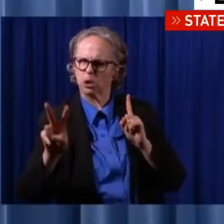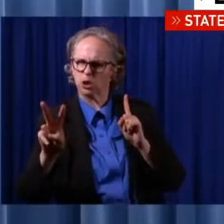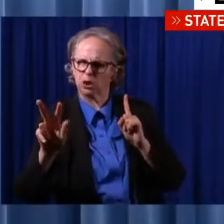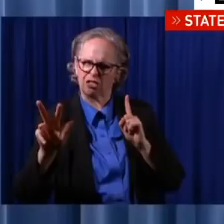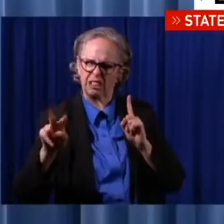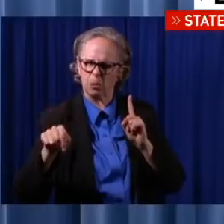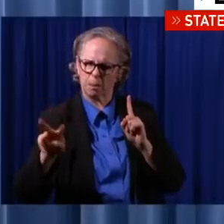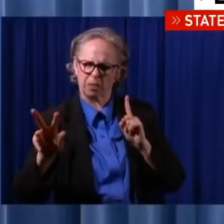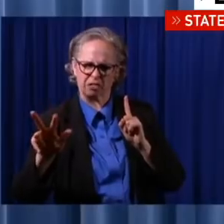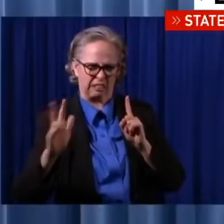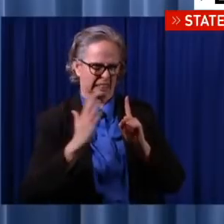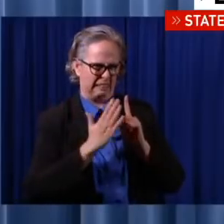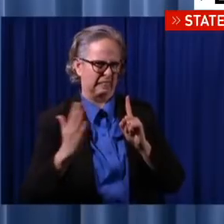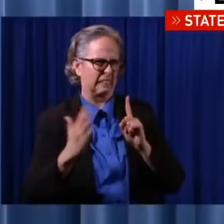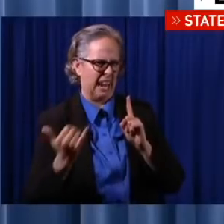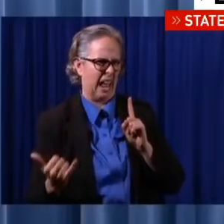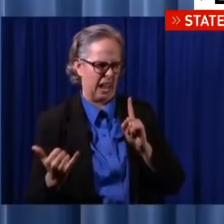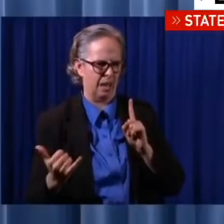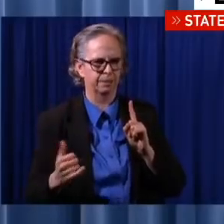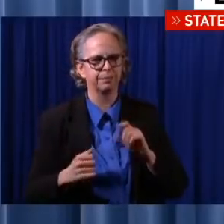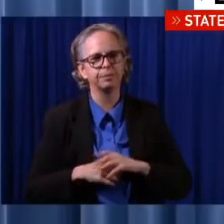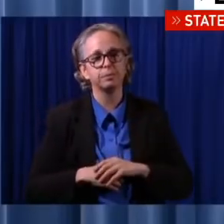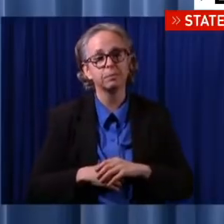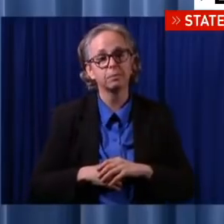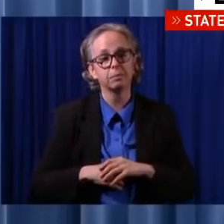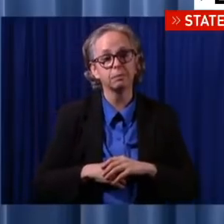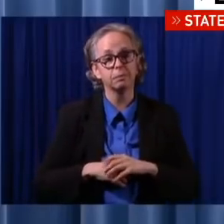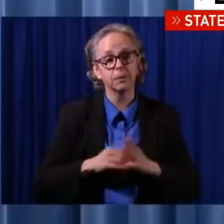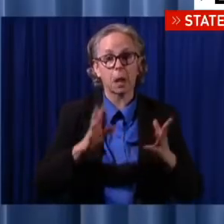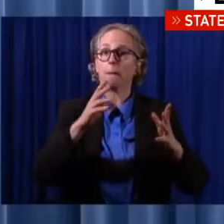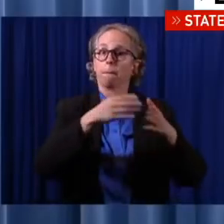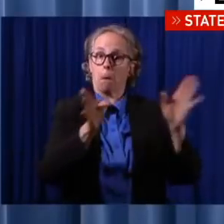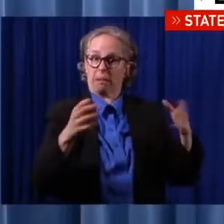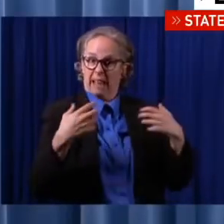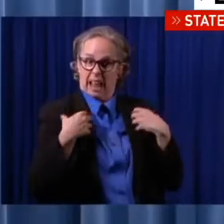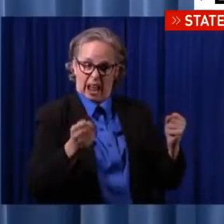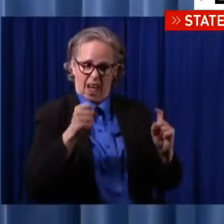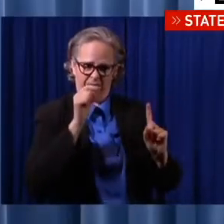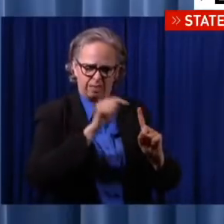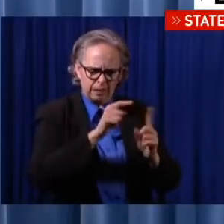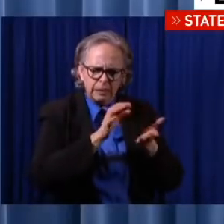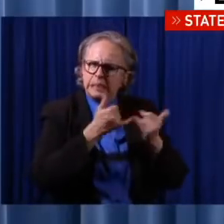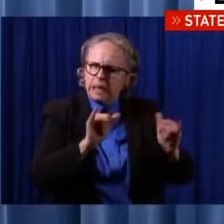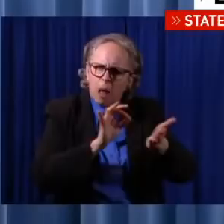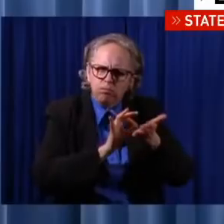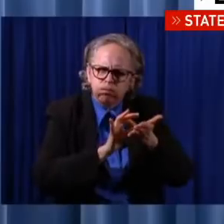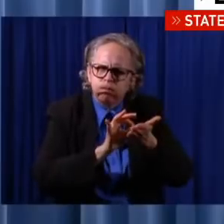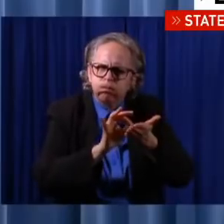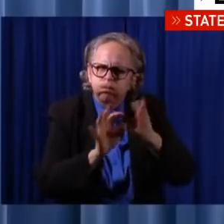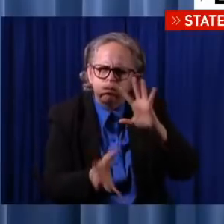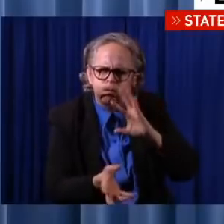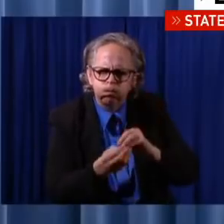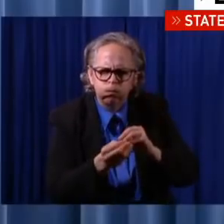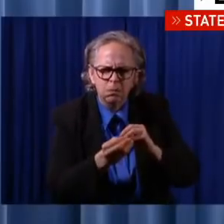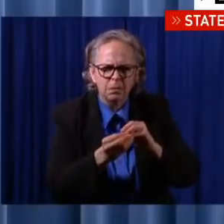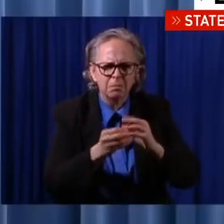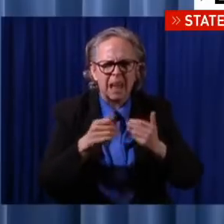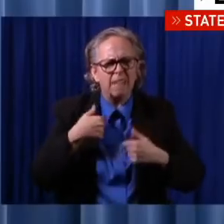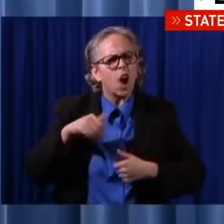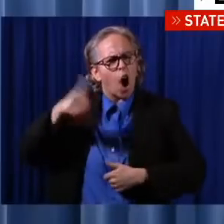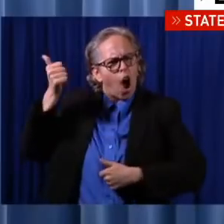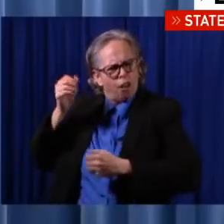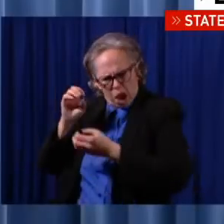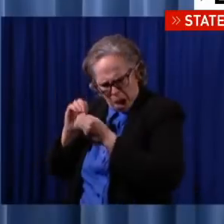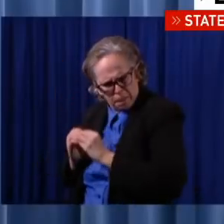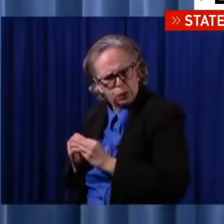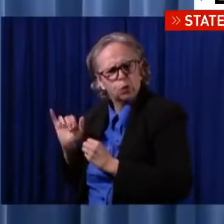Department of Health's data team keeps track of this number and a lot of other data as well. If the R0 increases